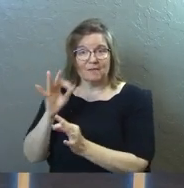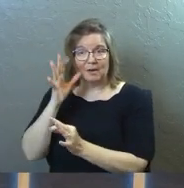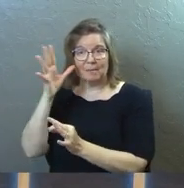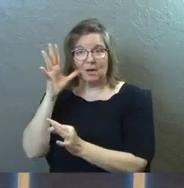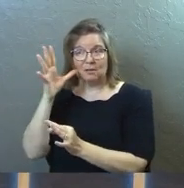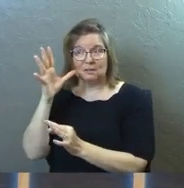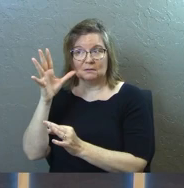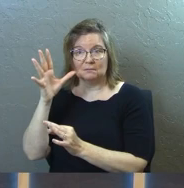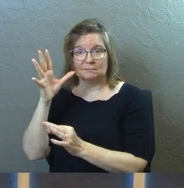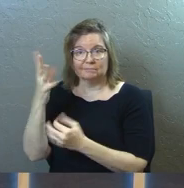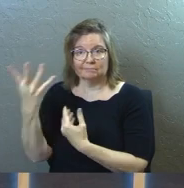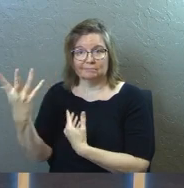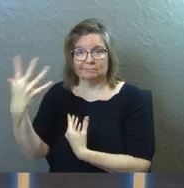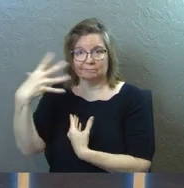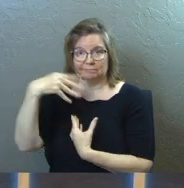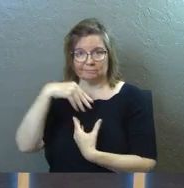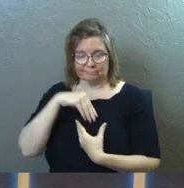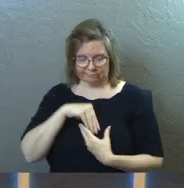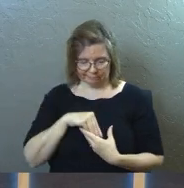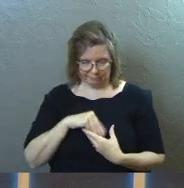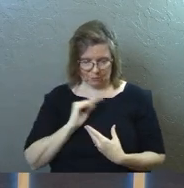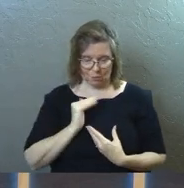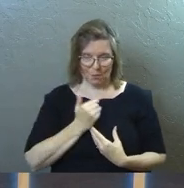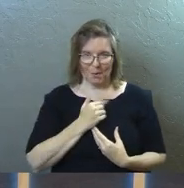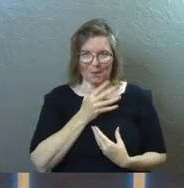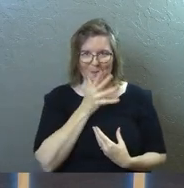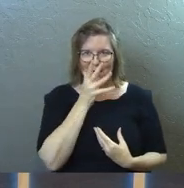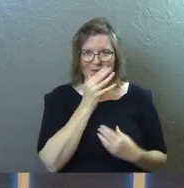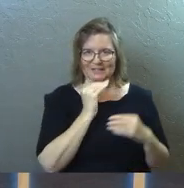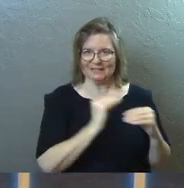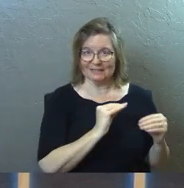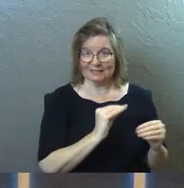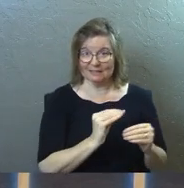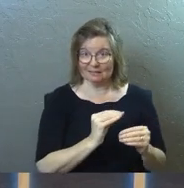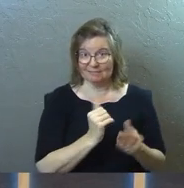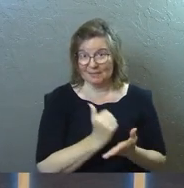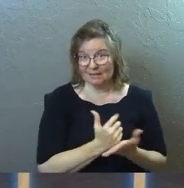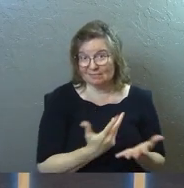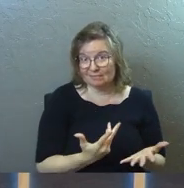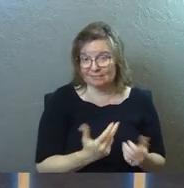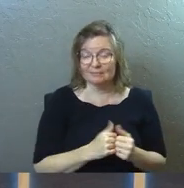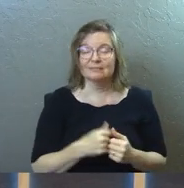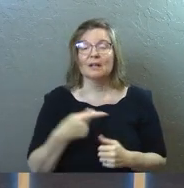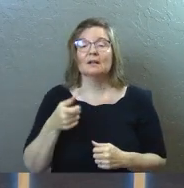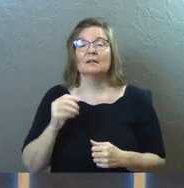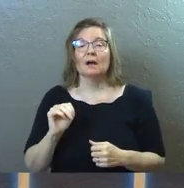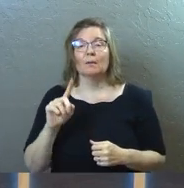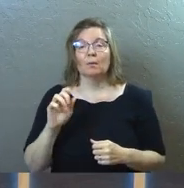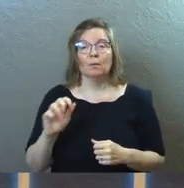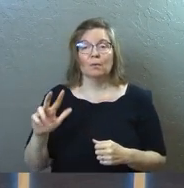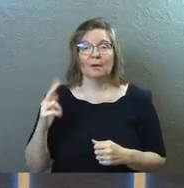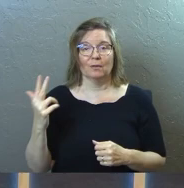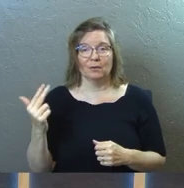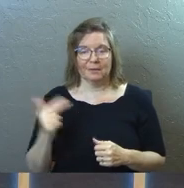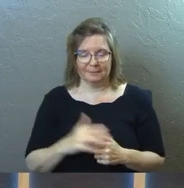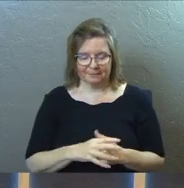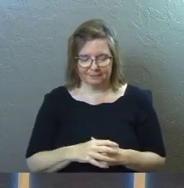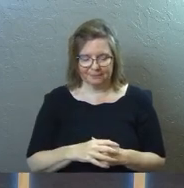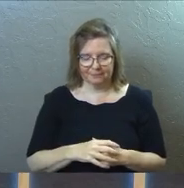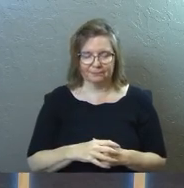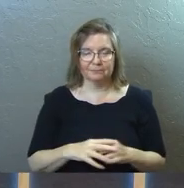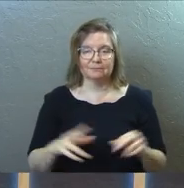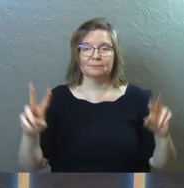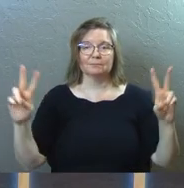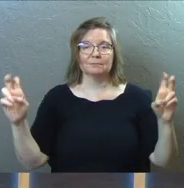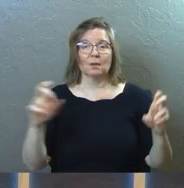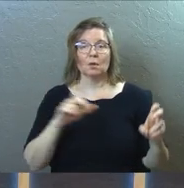parenting into our broken parenting. Amen? Okay, so Psalm 103:13, let's start here. The Lord